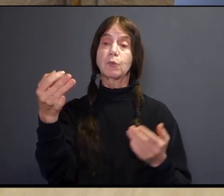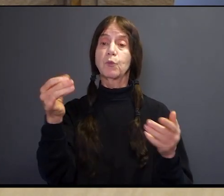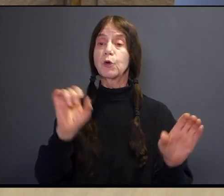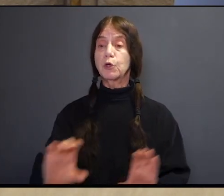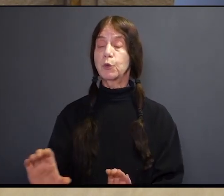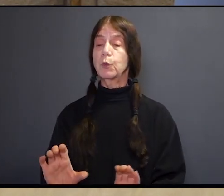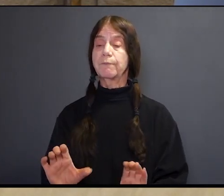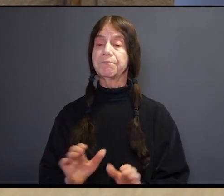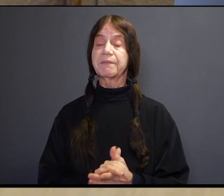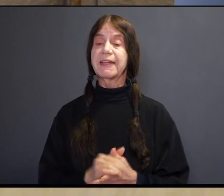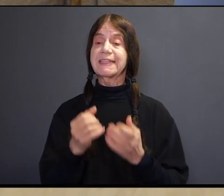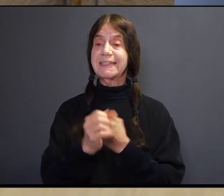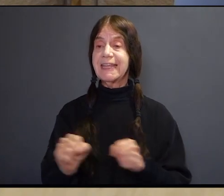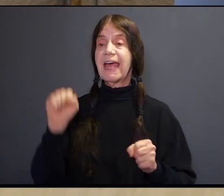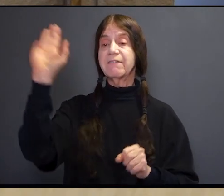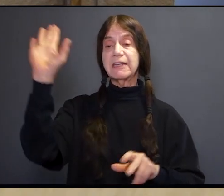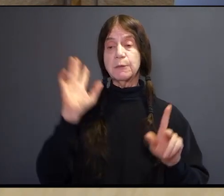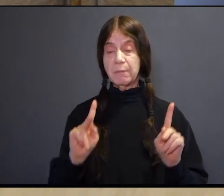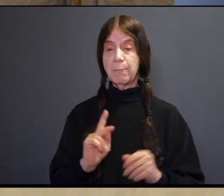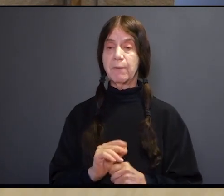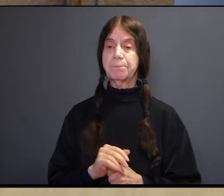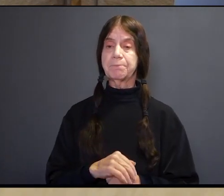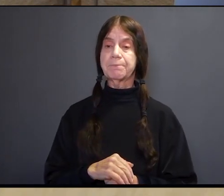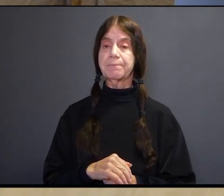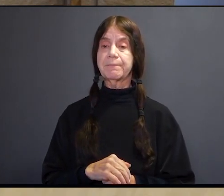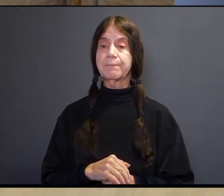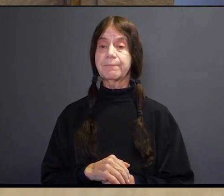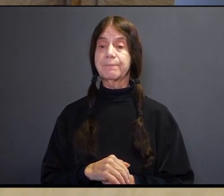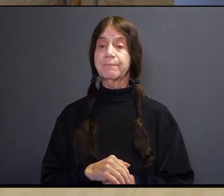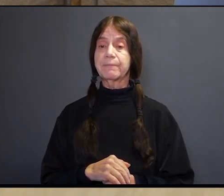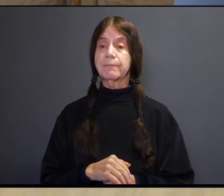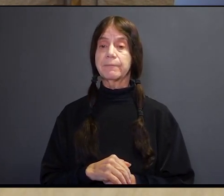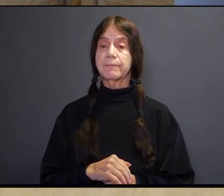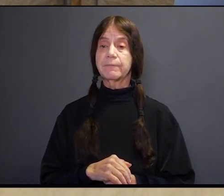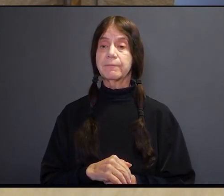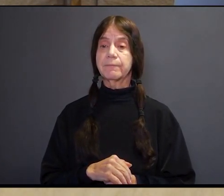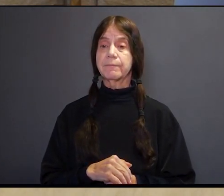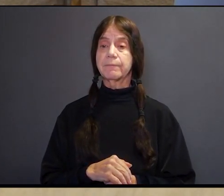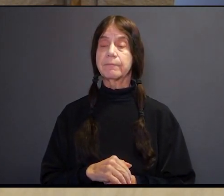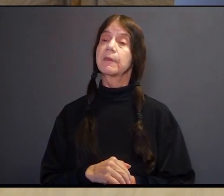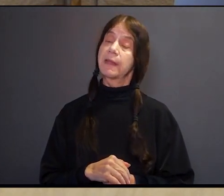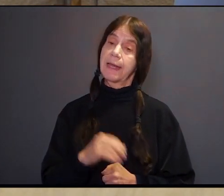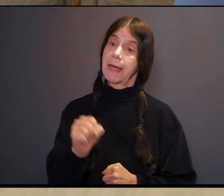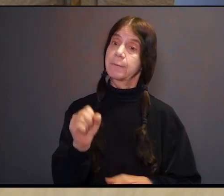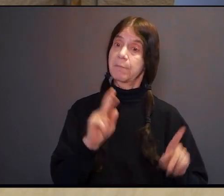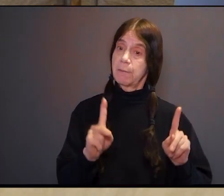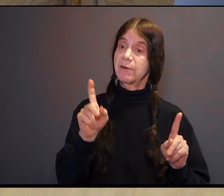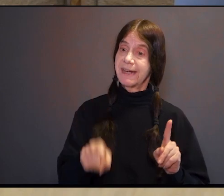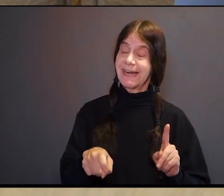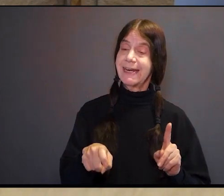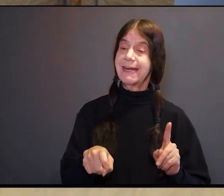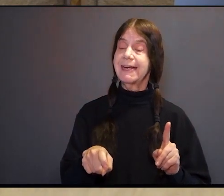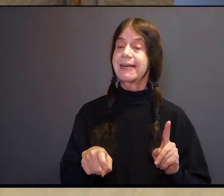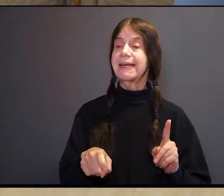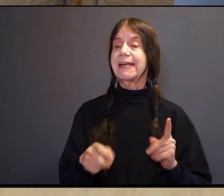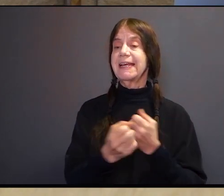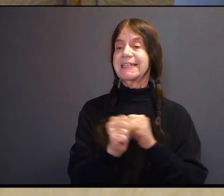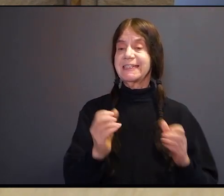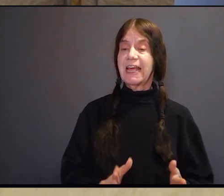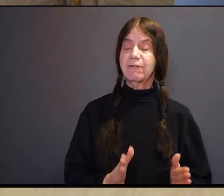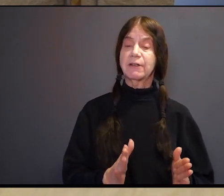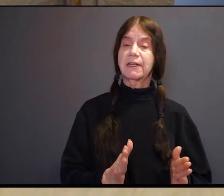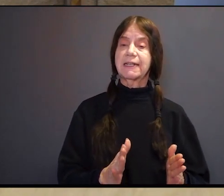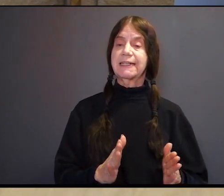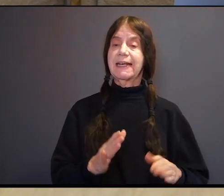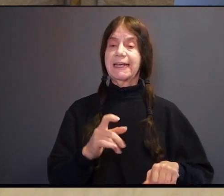his people. The fact is, man needed a Savior. Man, sinful from the